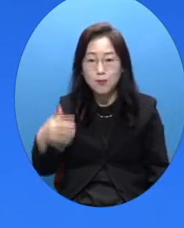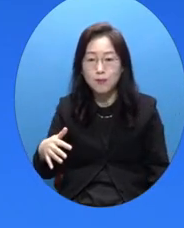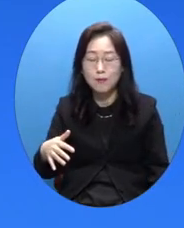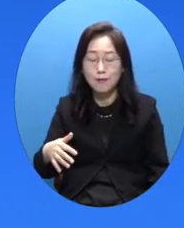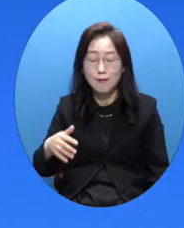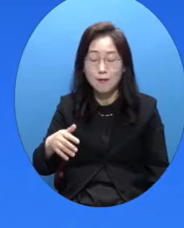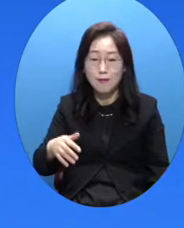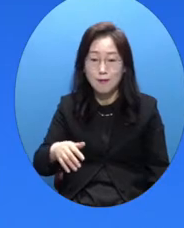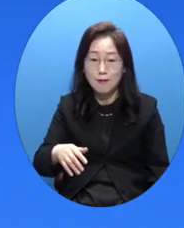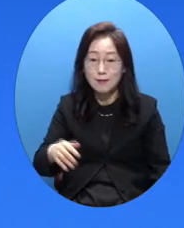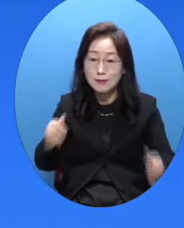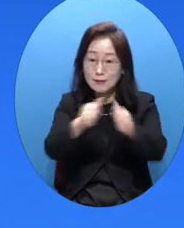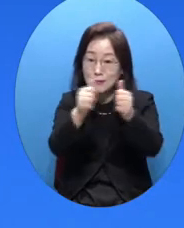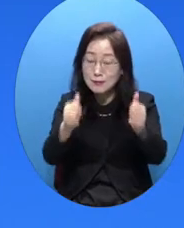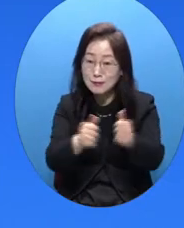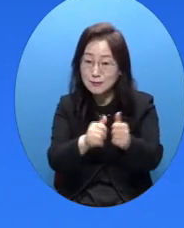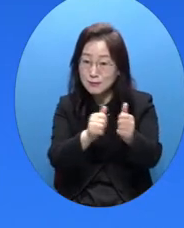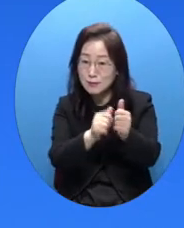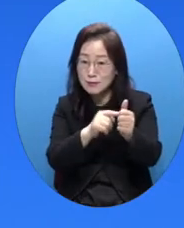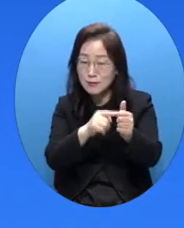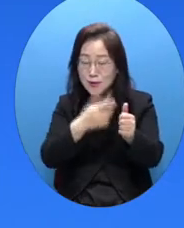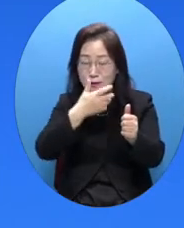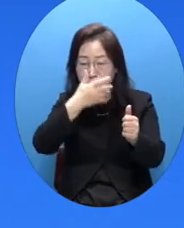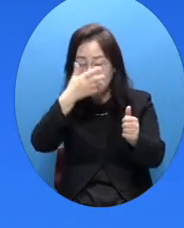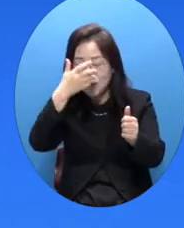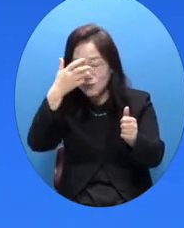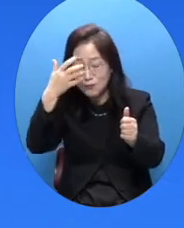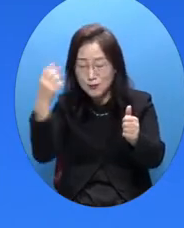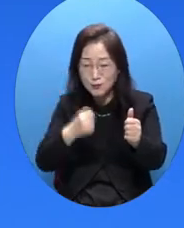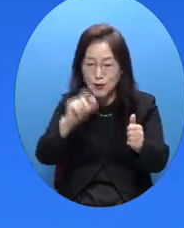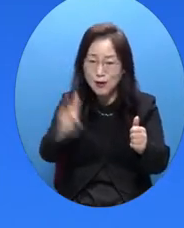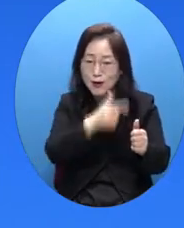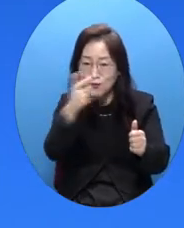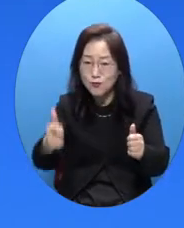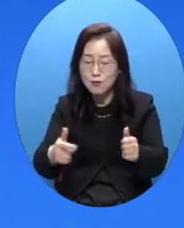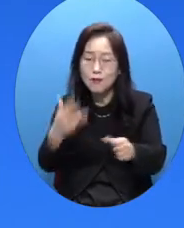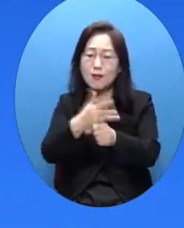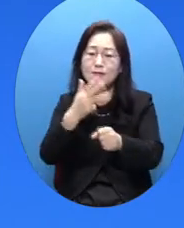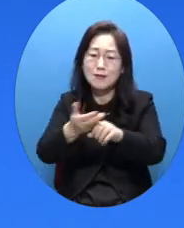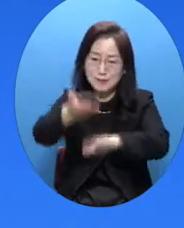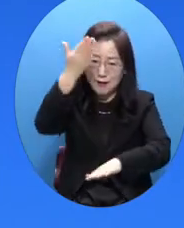will become so famous across the globe